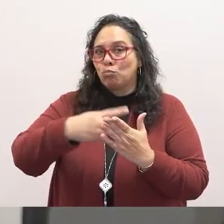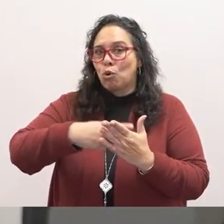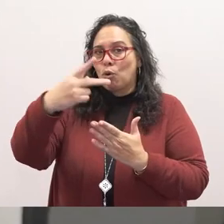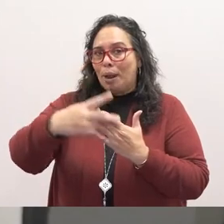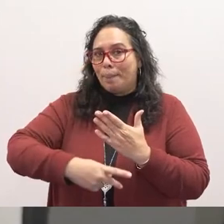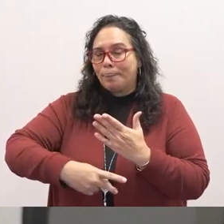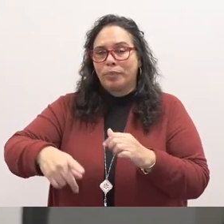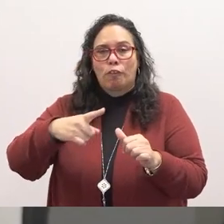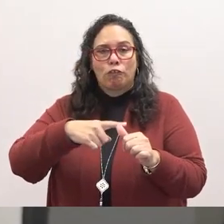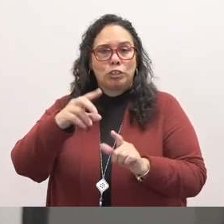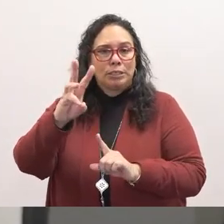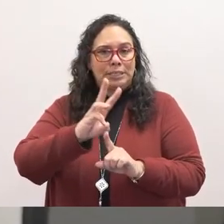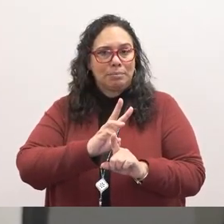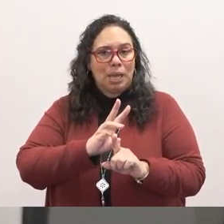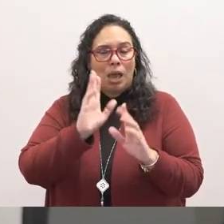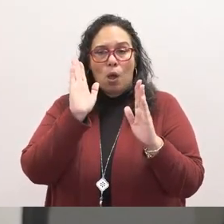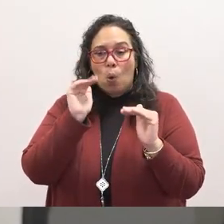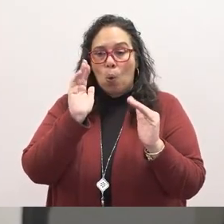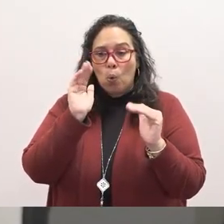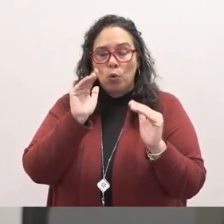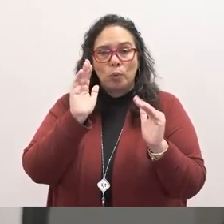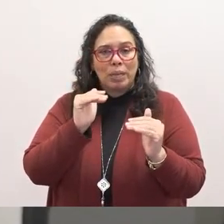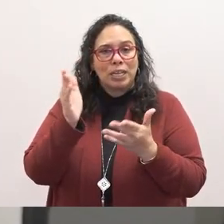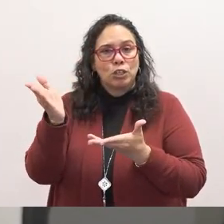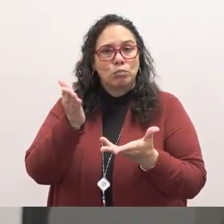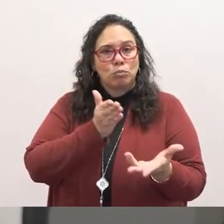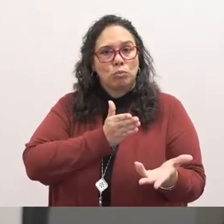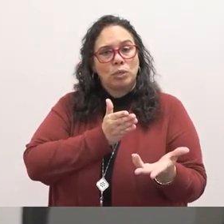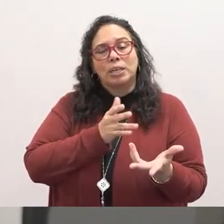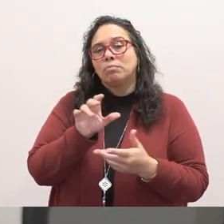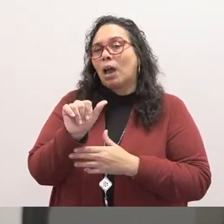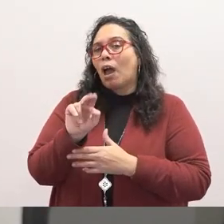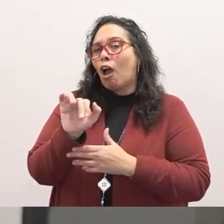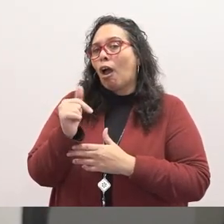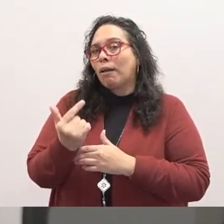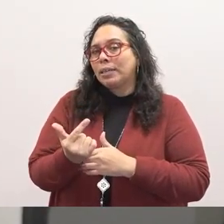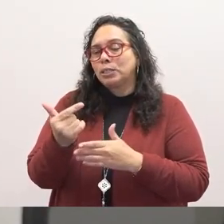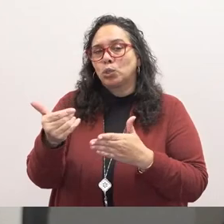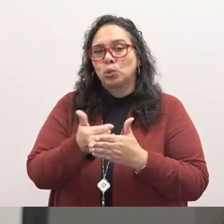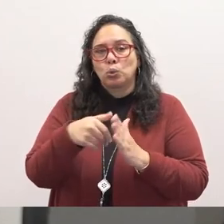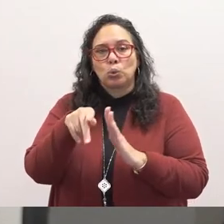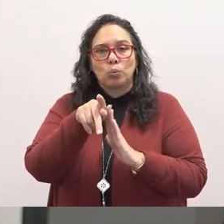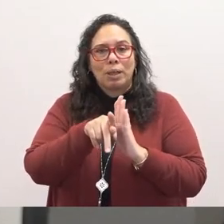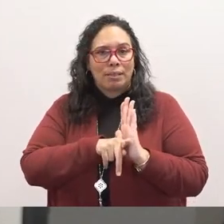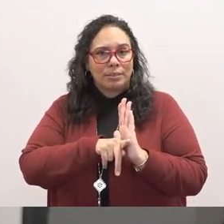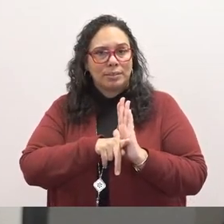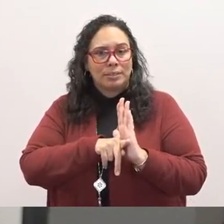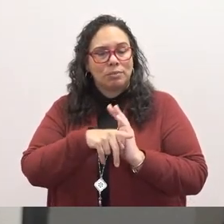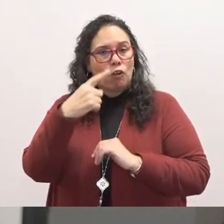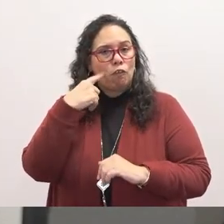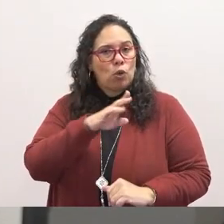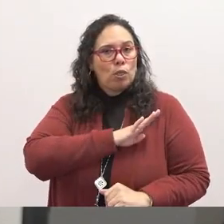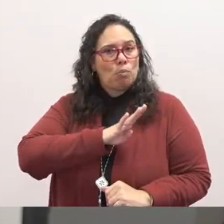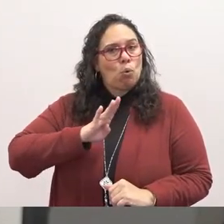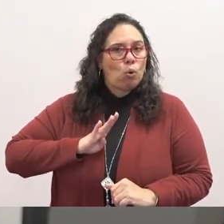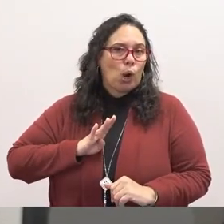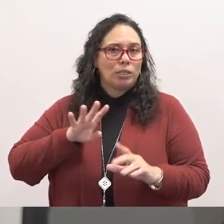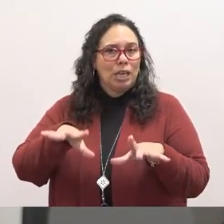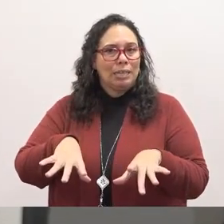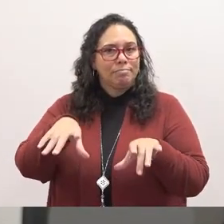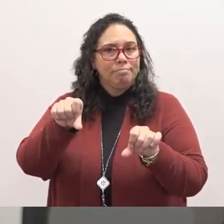The first 6 months, we're hoping to bring by August some new policies to the board for adoption to